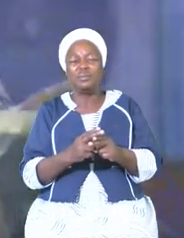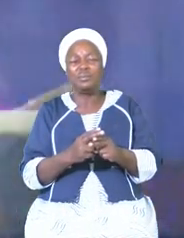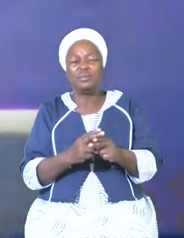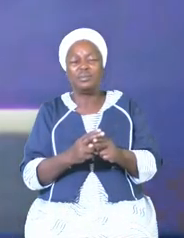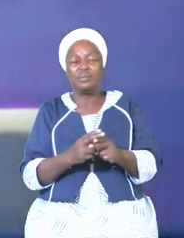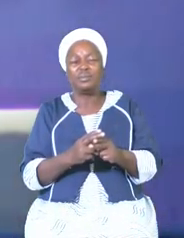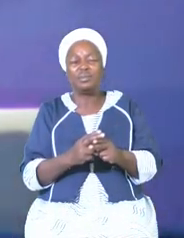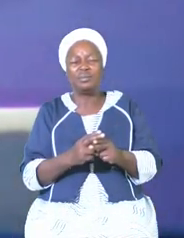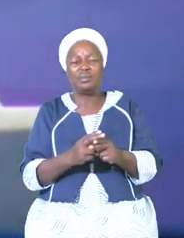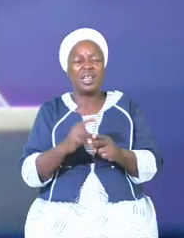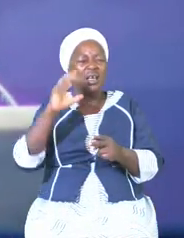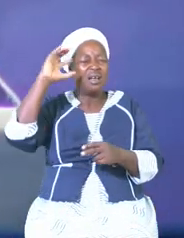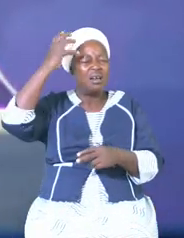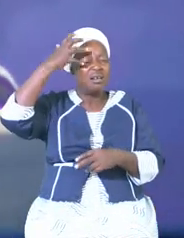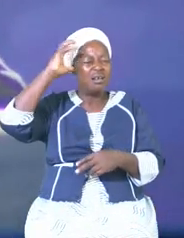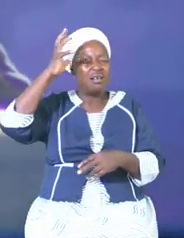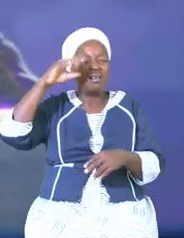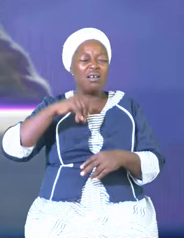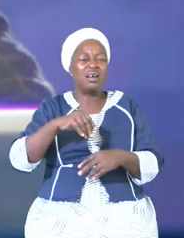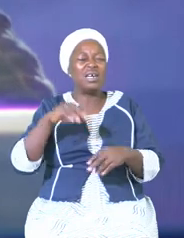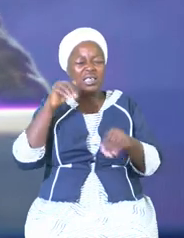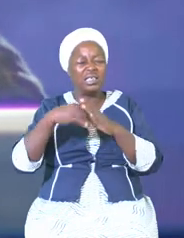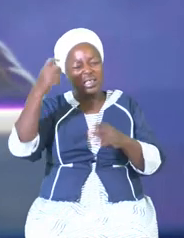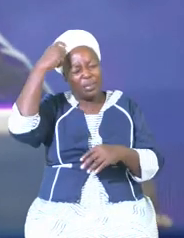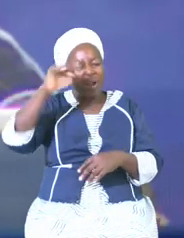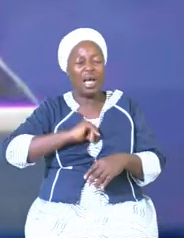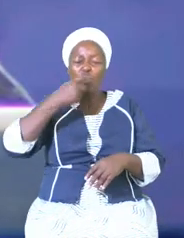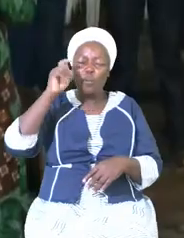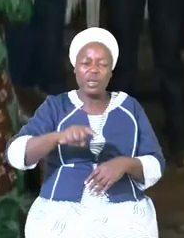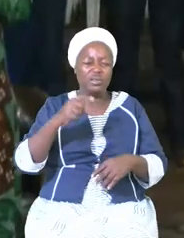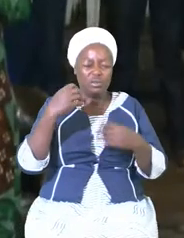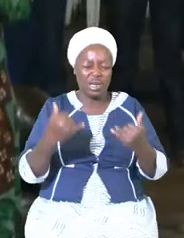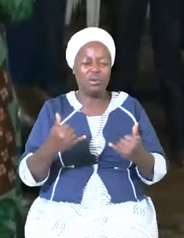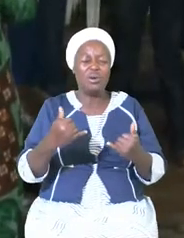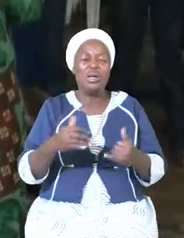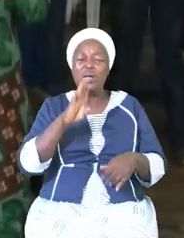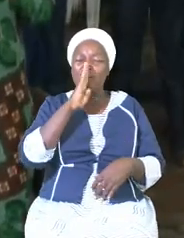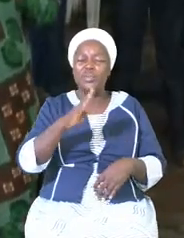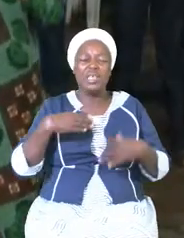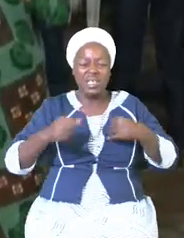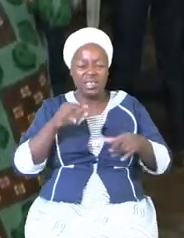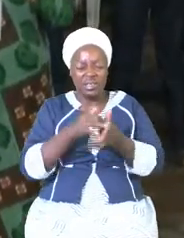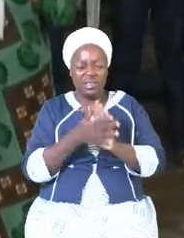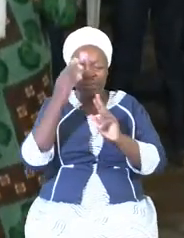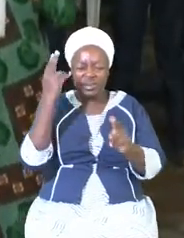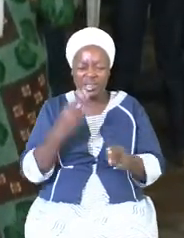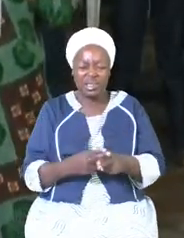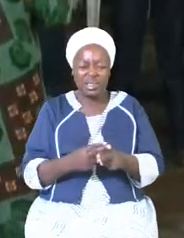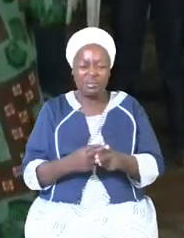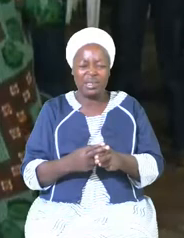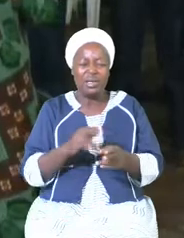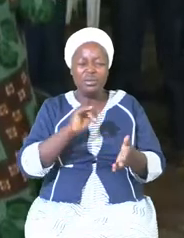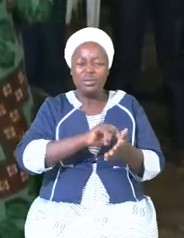Insanity, madness in the brain, I command you, be healed in Jesus' name. Those blind eyes